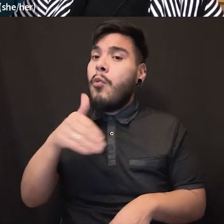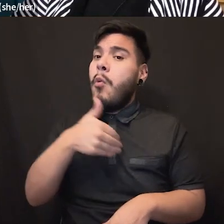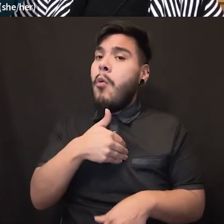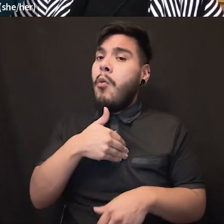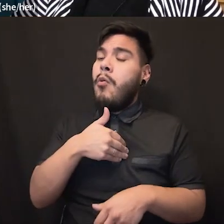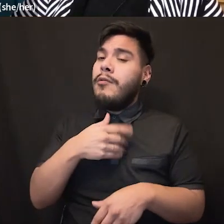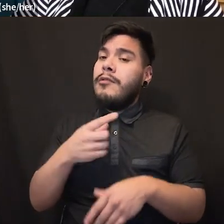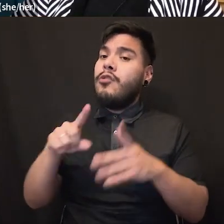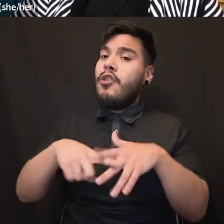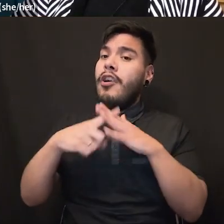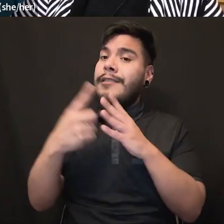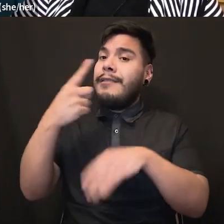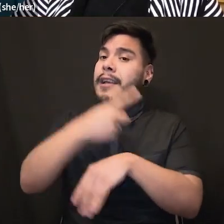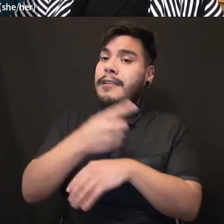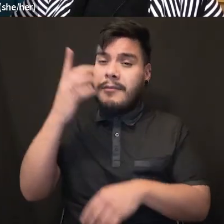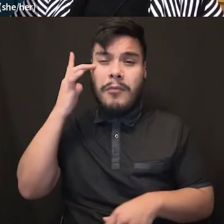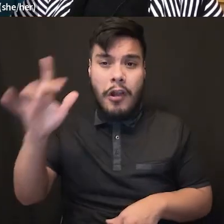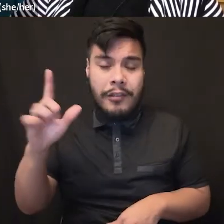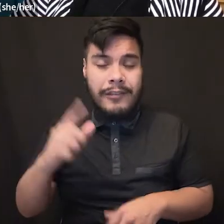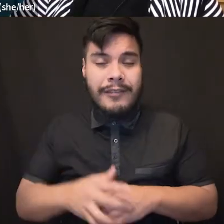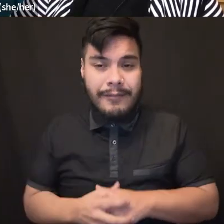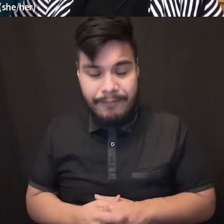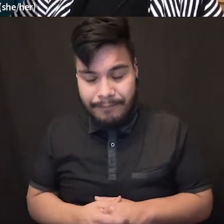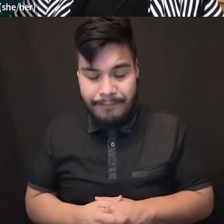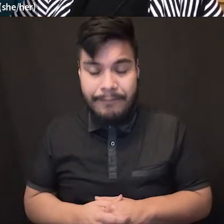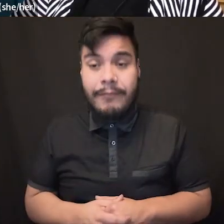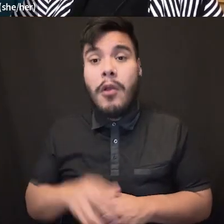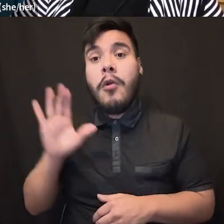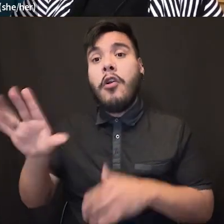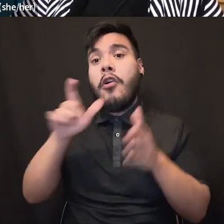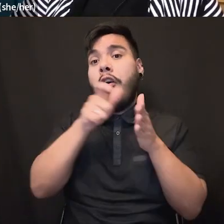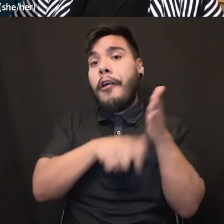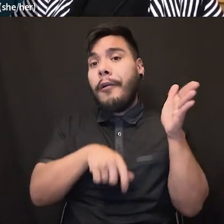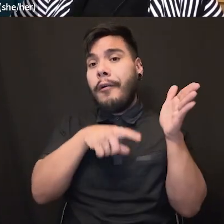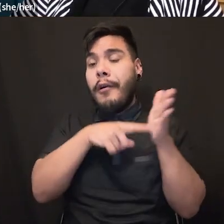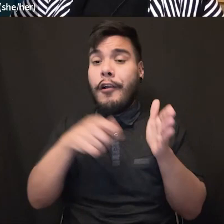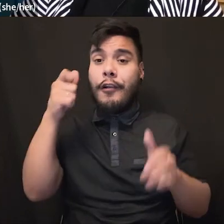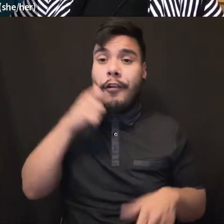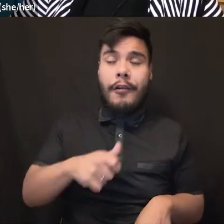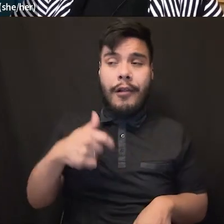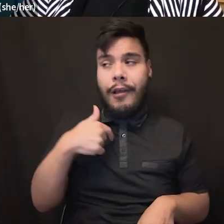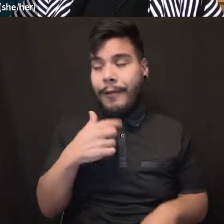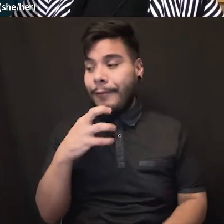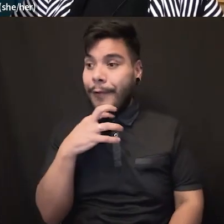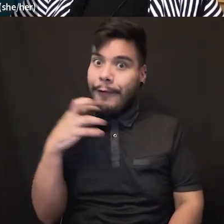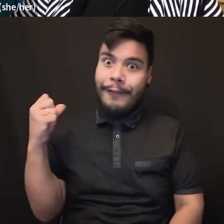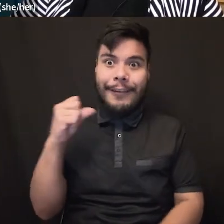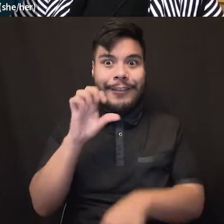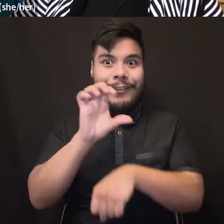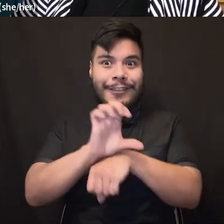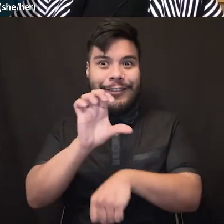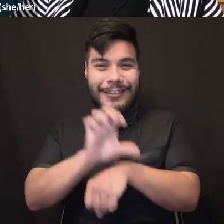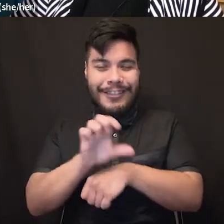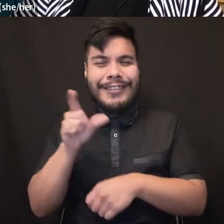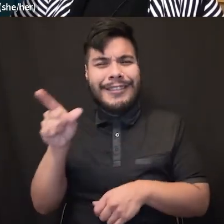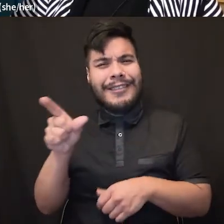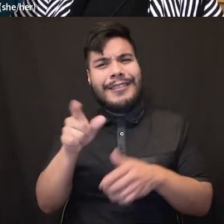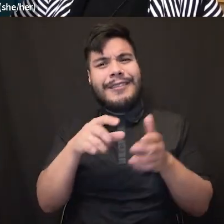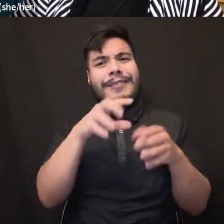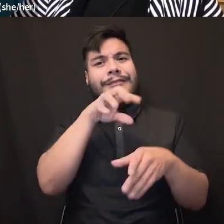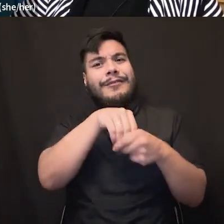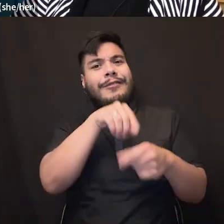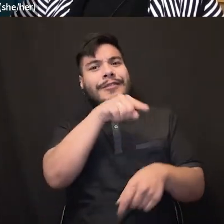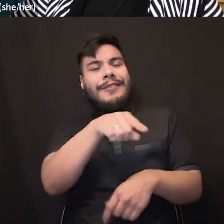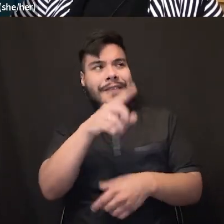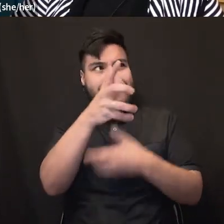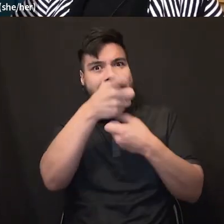31 Days of Creative Inspiration and Activities. Her article, Girl, I Am So Over Church, is featured in the book